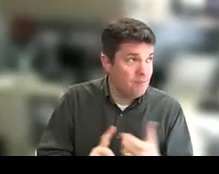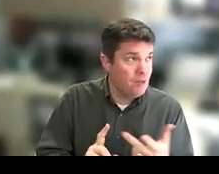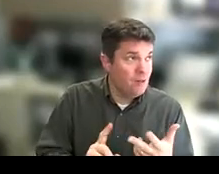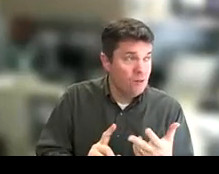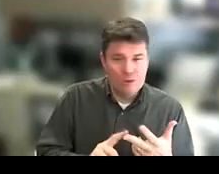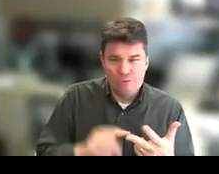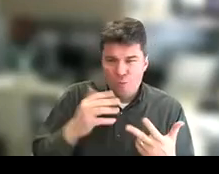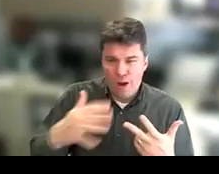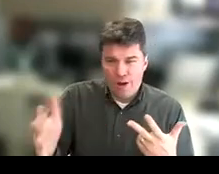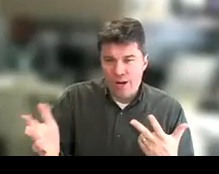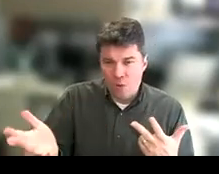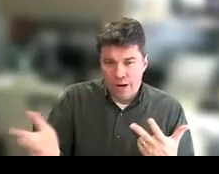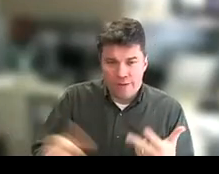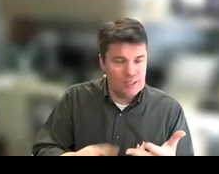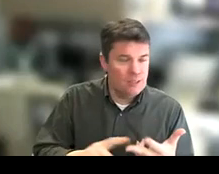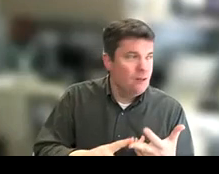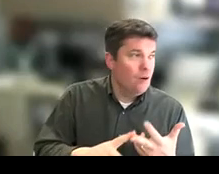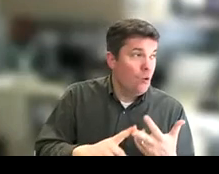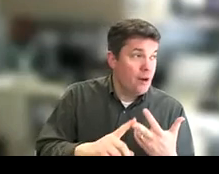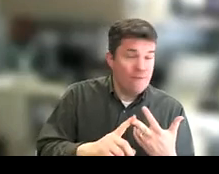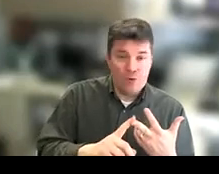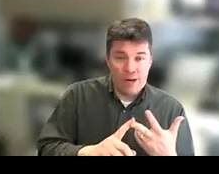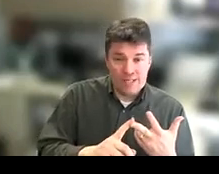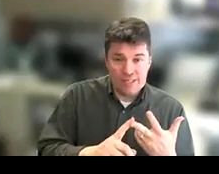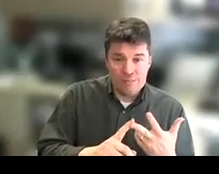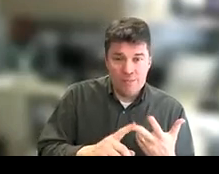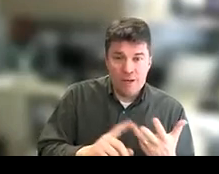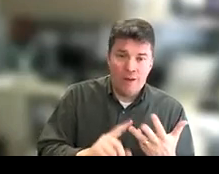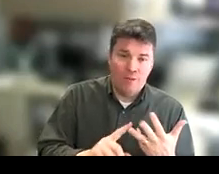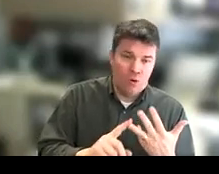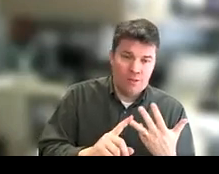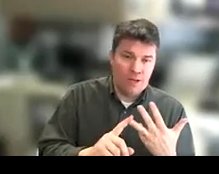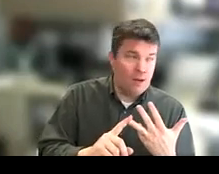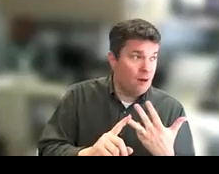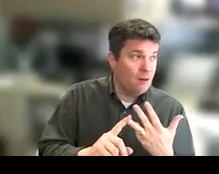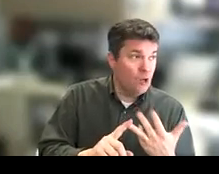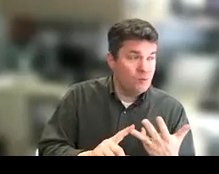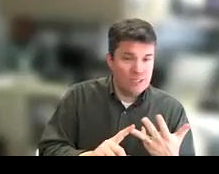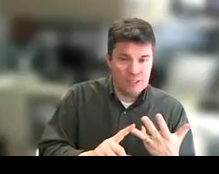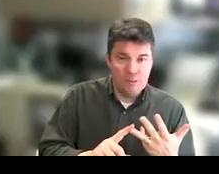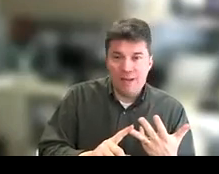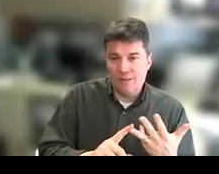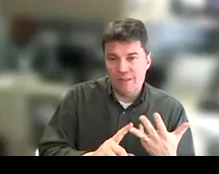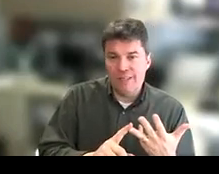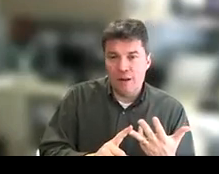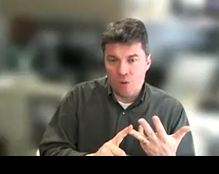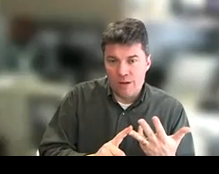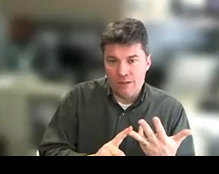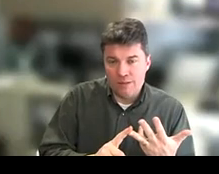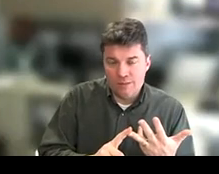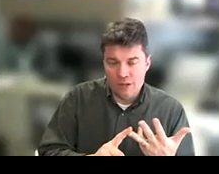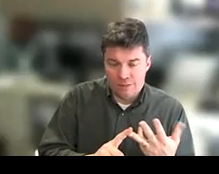radio system or radio waves, or an infrared system, and then of course the loop system, that's